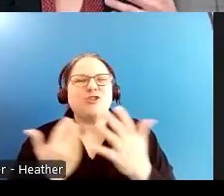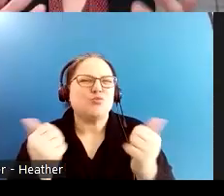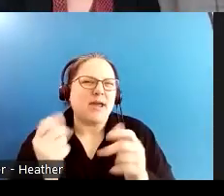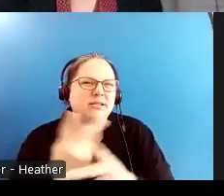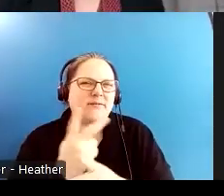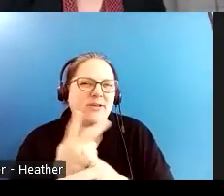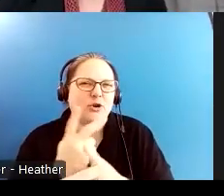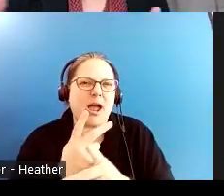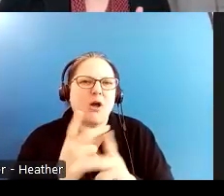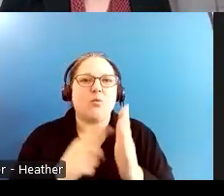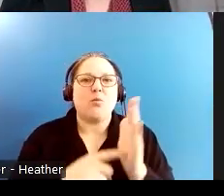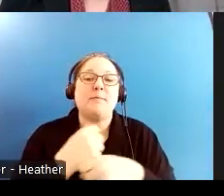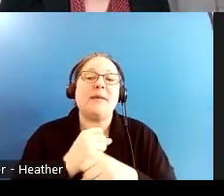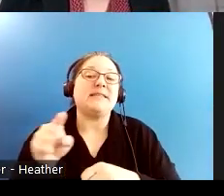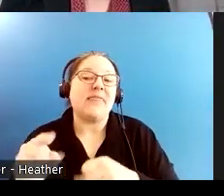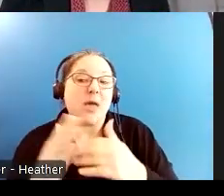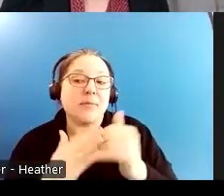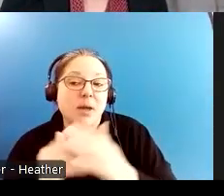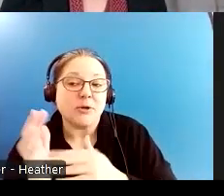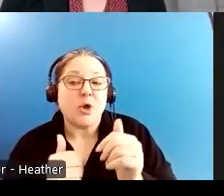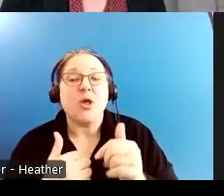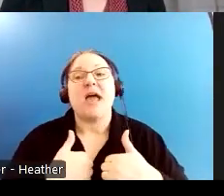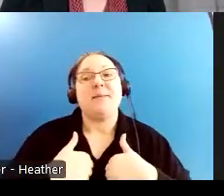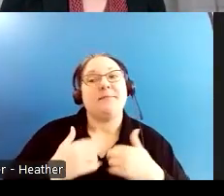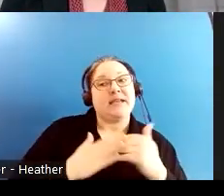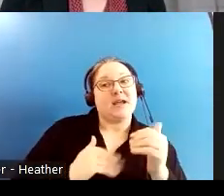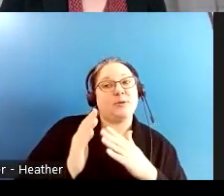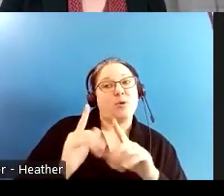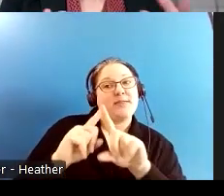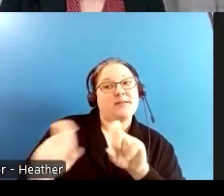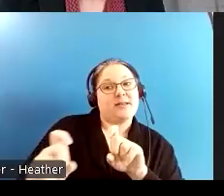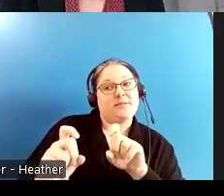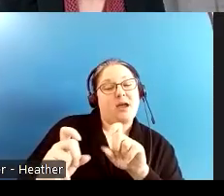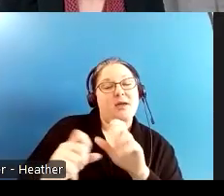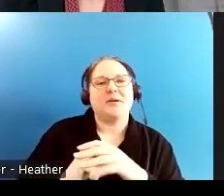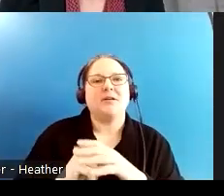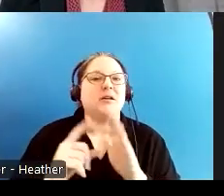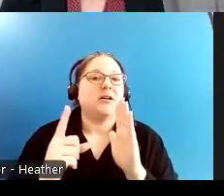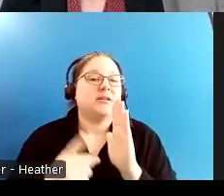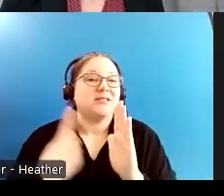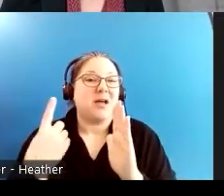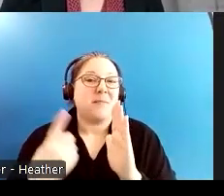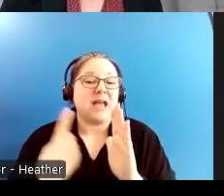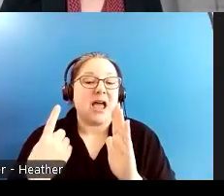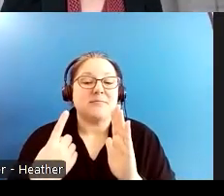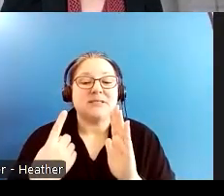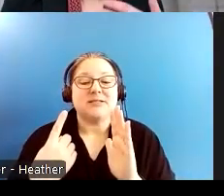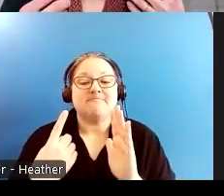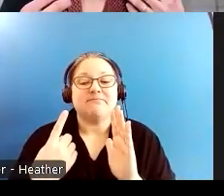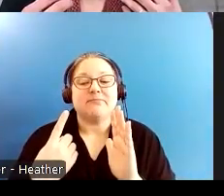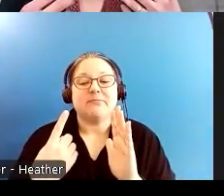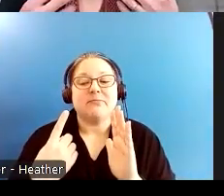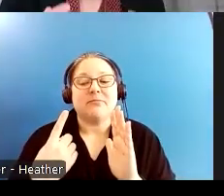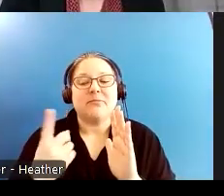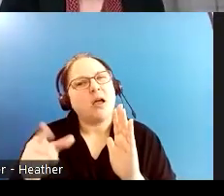make me comfortable with letting them leave in that moment. And a lot of times what ends up happening is like they have